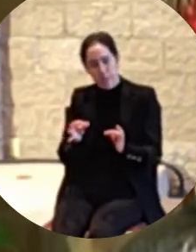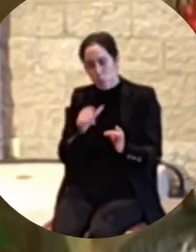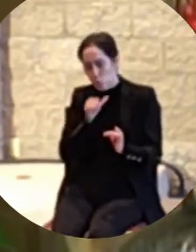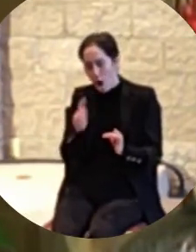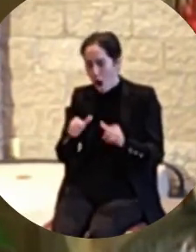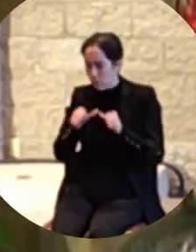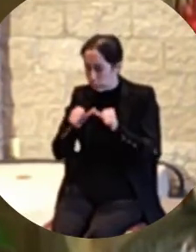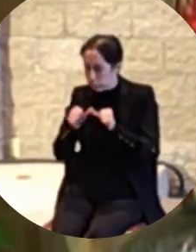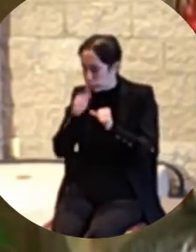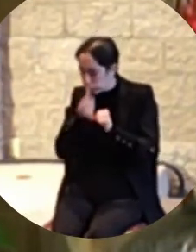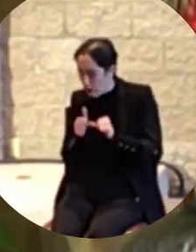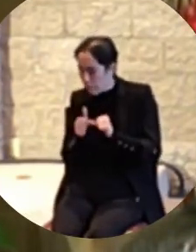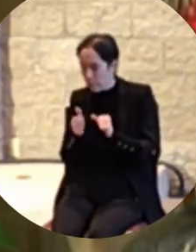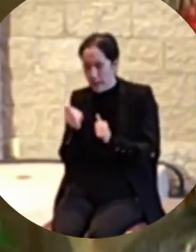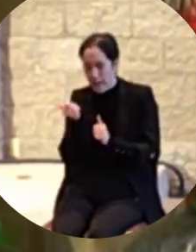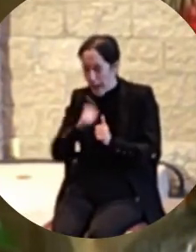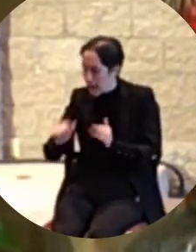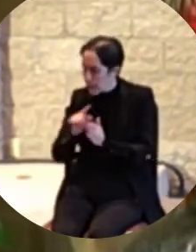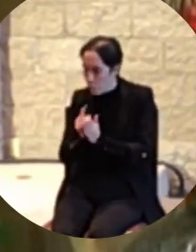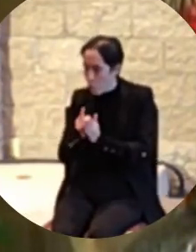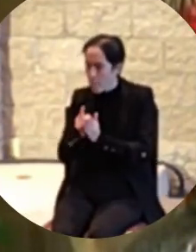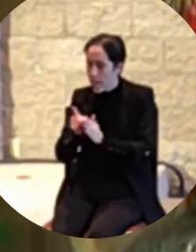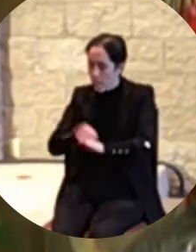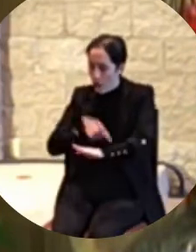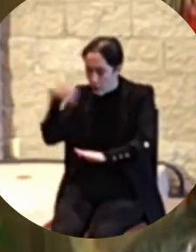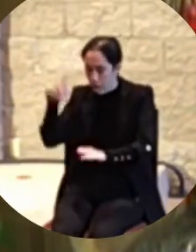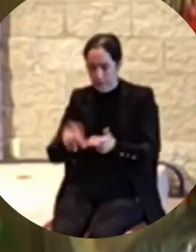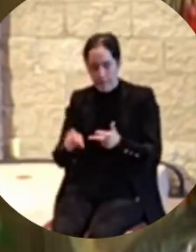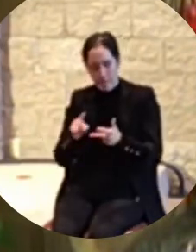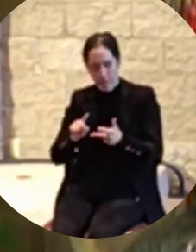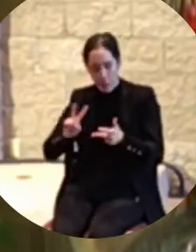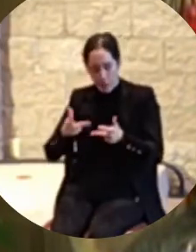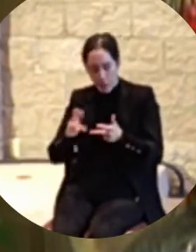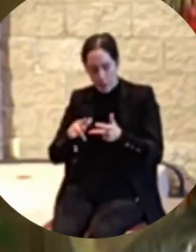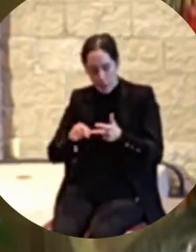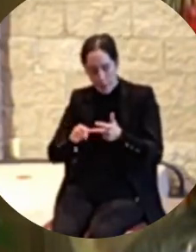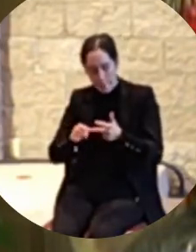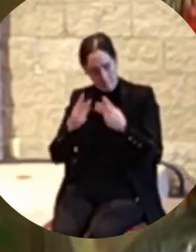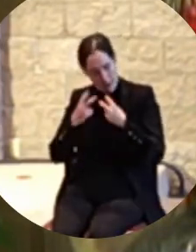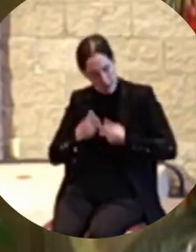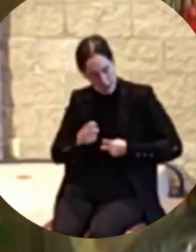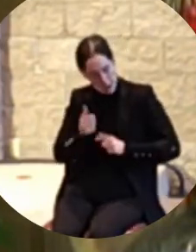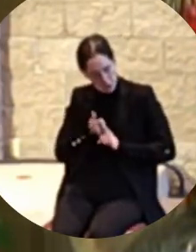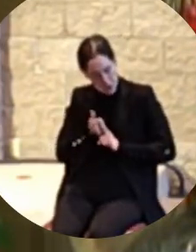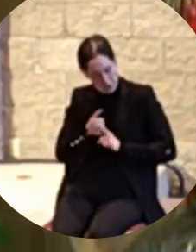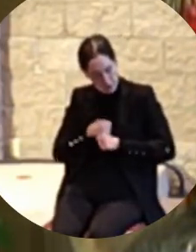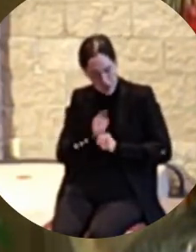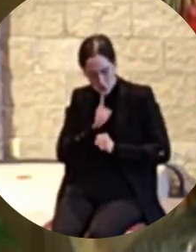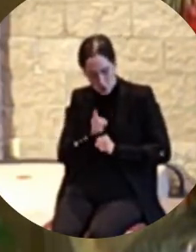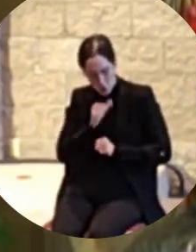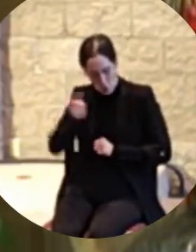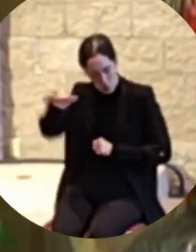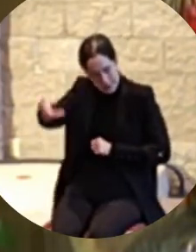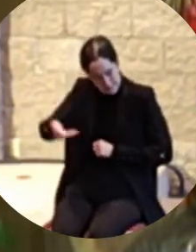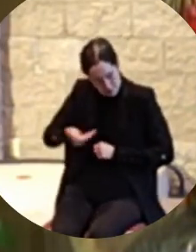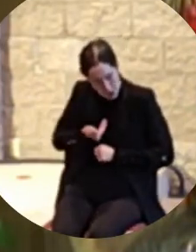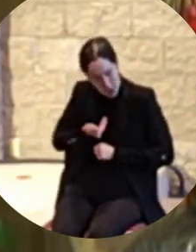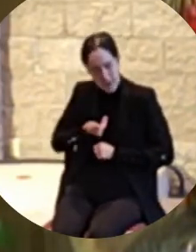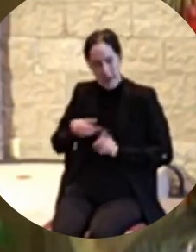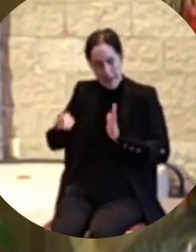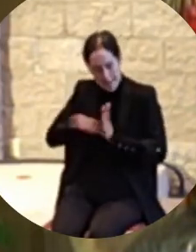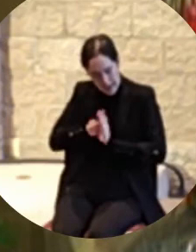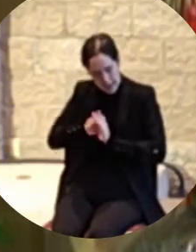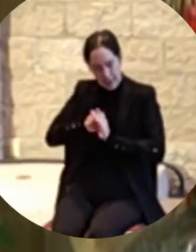and acts to see what you do not invite undesirable states. And I know. She goes on in parenthesis here. She